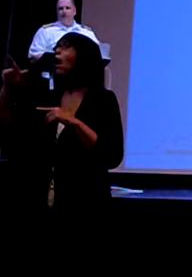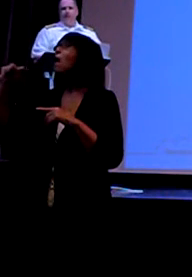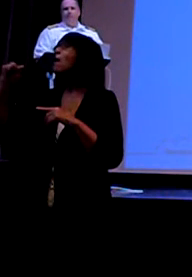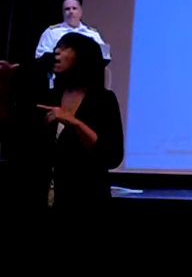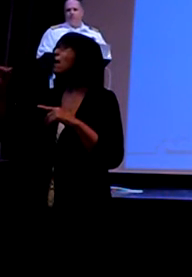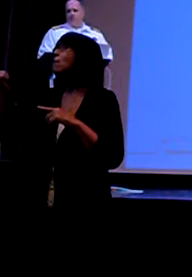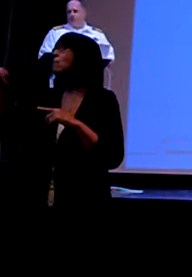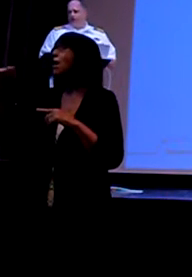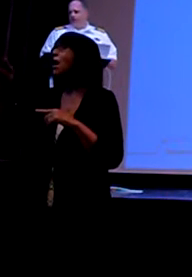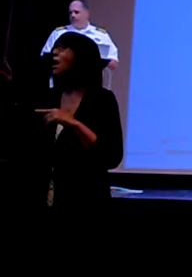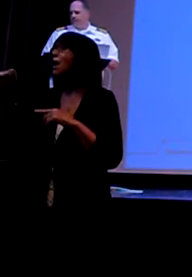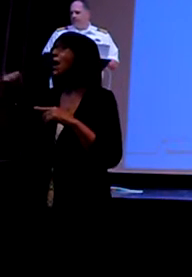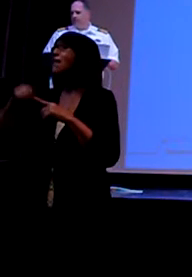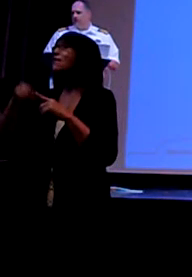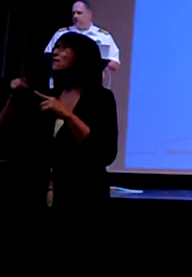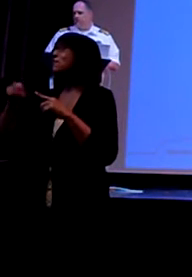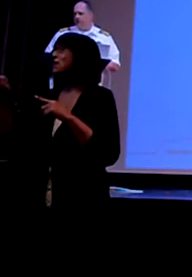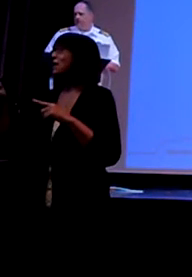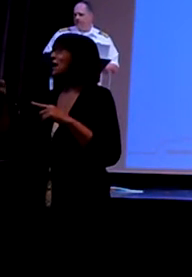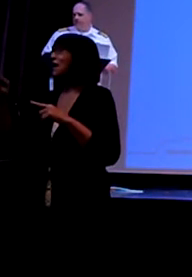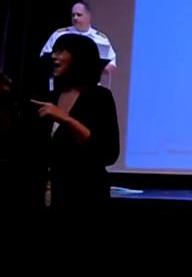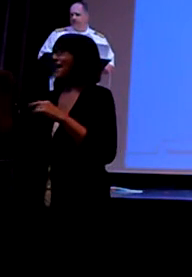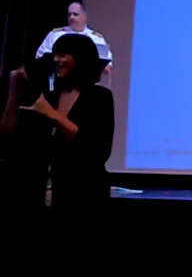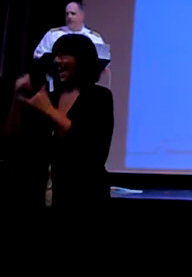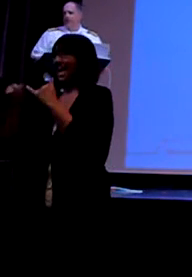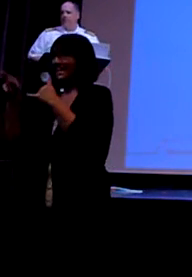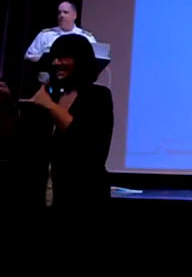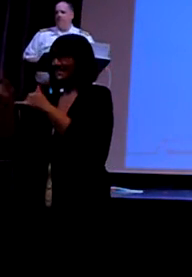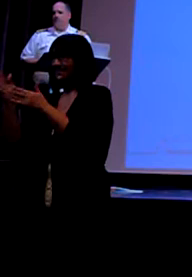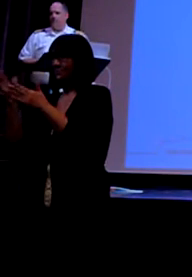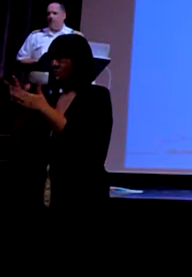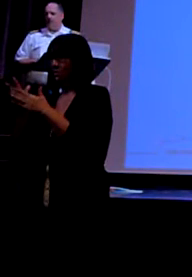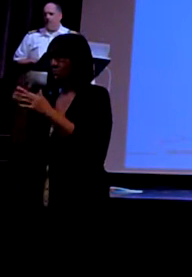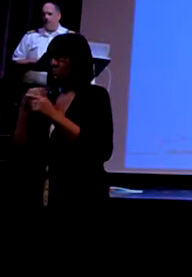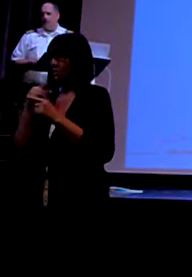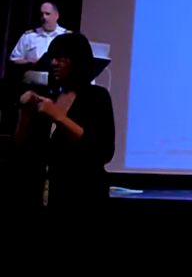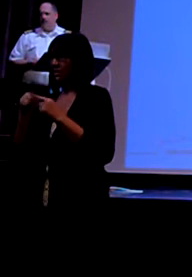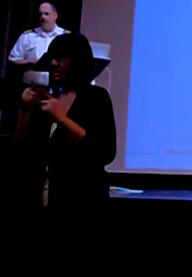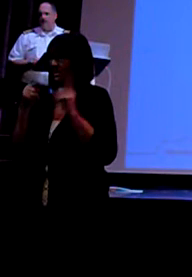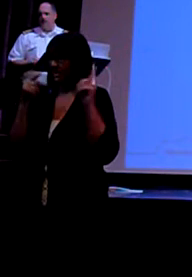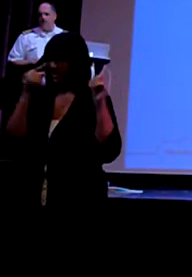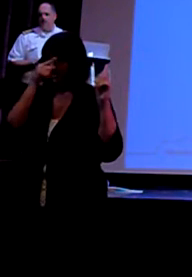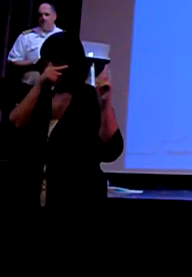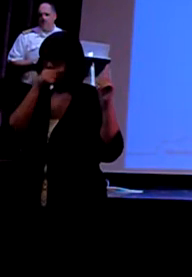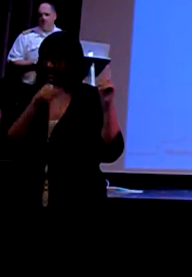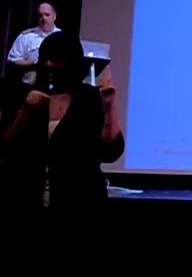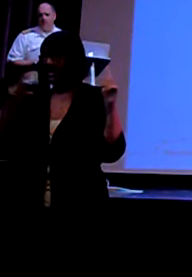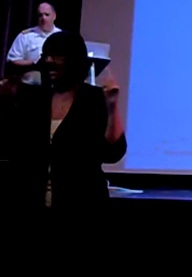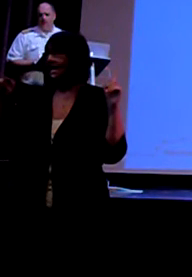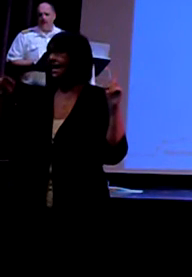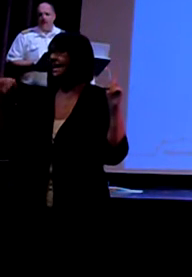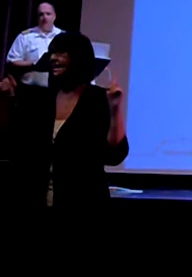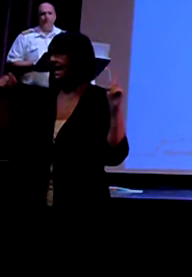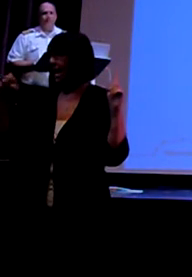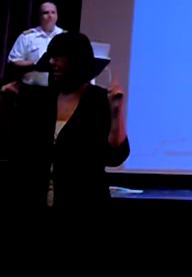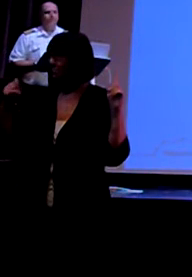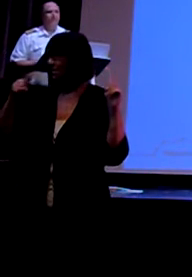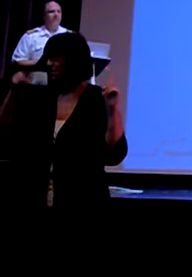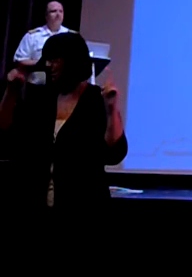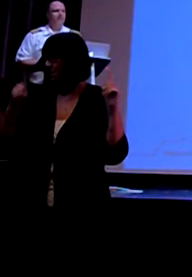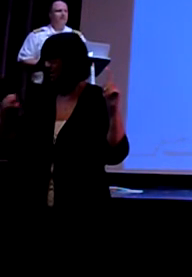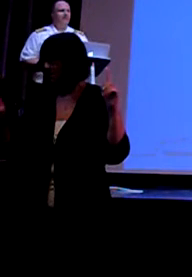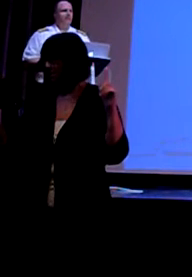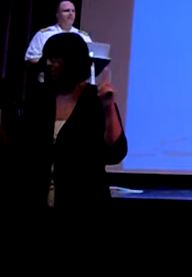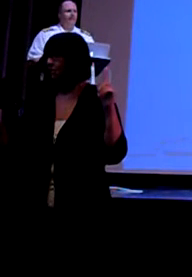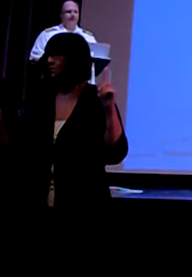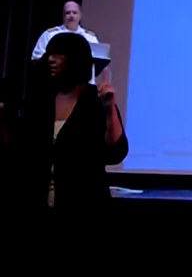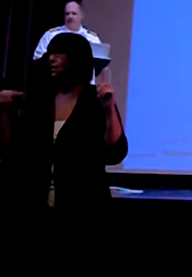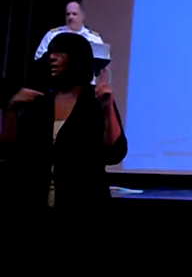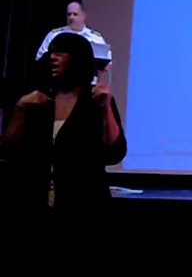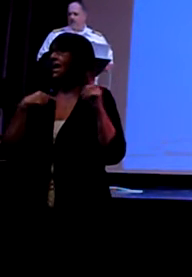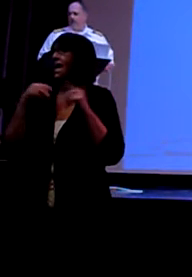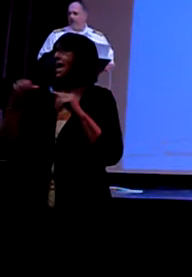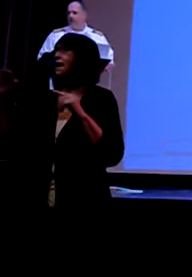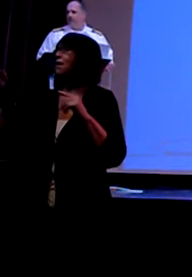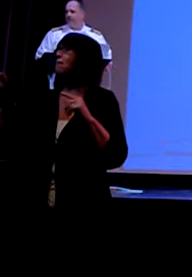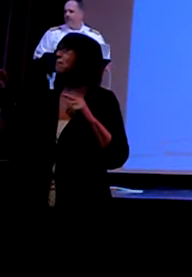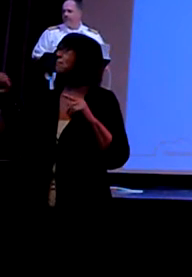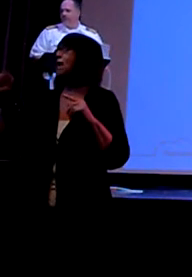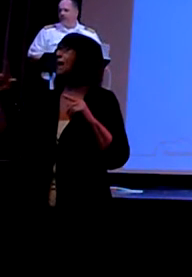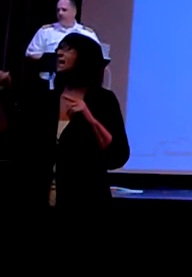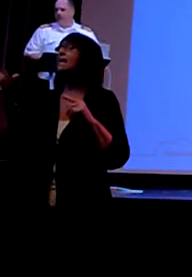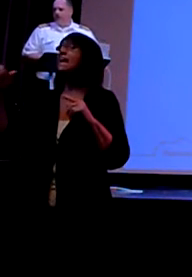did Marseille, La Spezia, Civitavecchia, Naples, and of course we did Malaga as